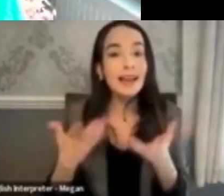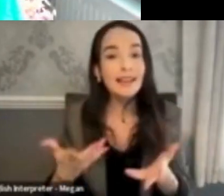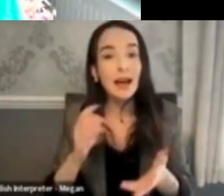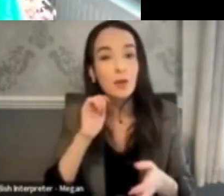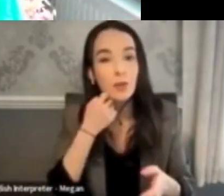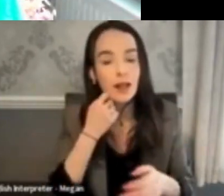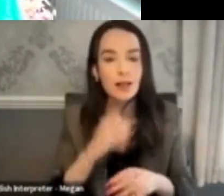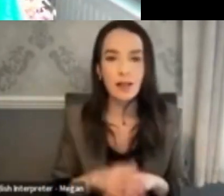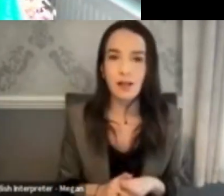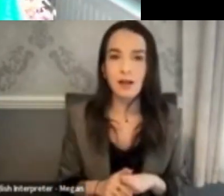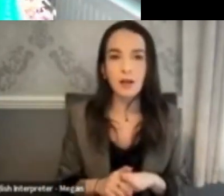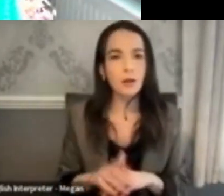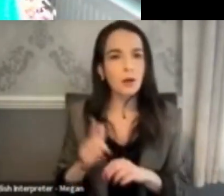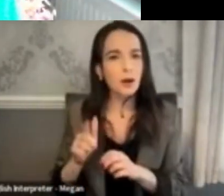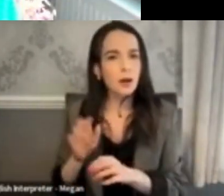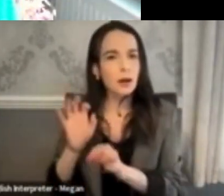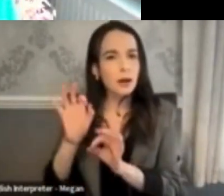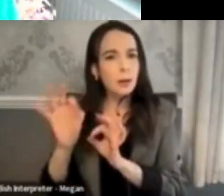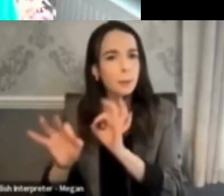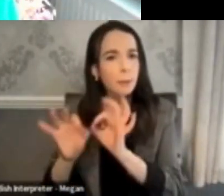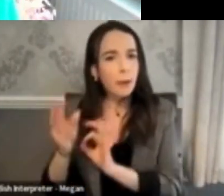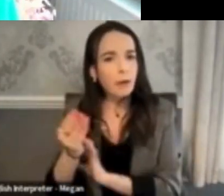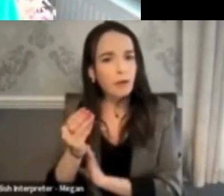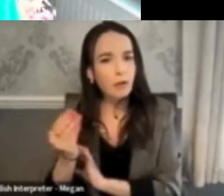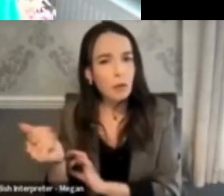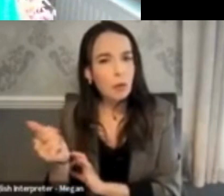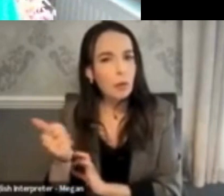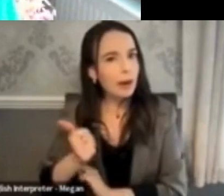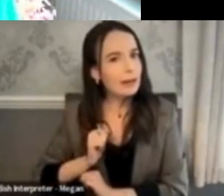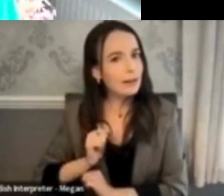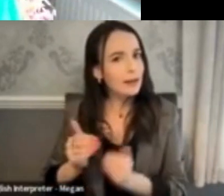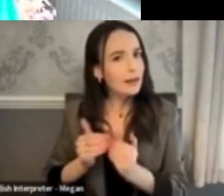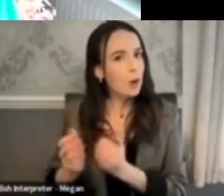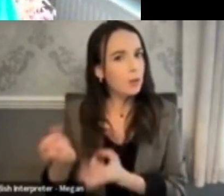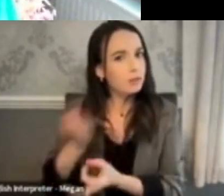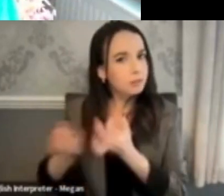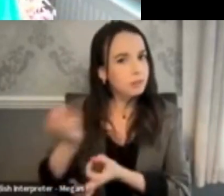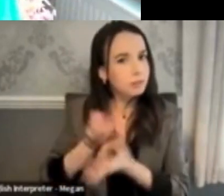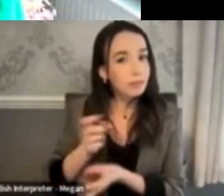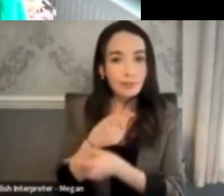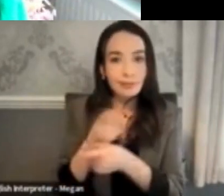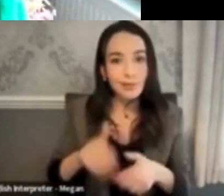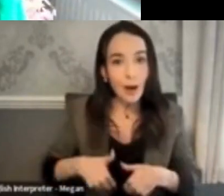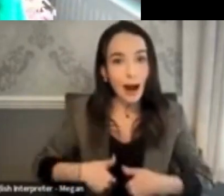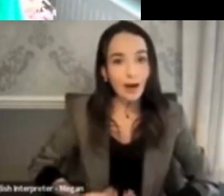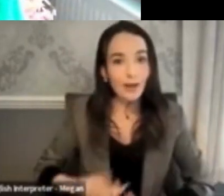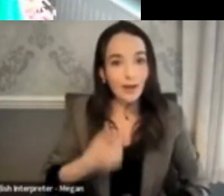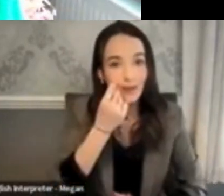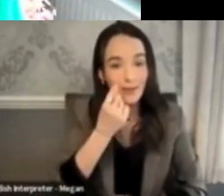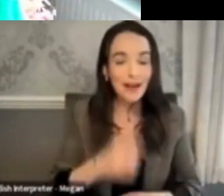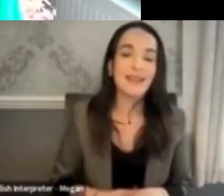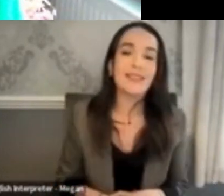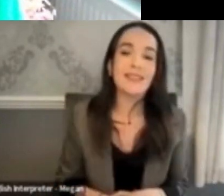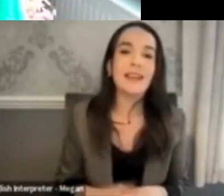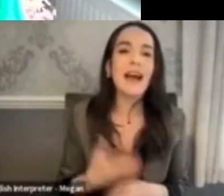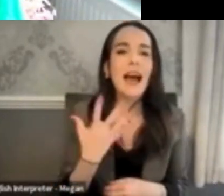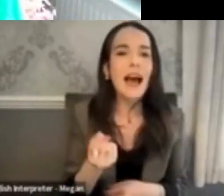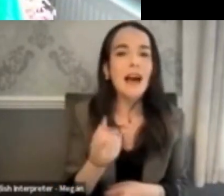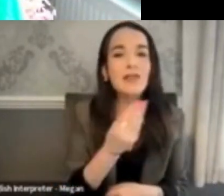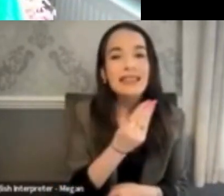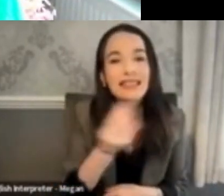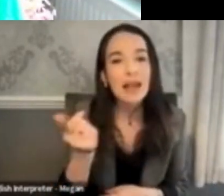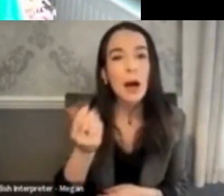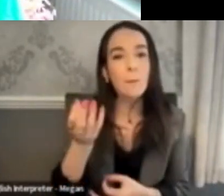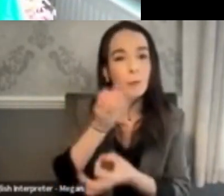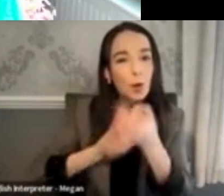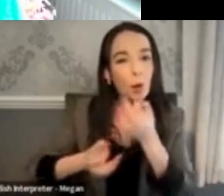little bit quieter than I'd anticipated. Are you all hungry and ready for your lunch? But we do have some questions